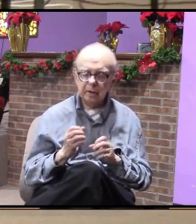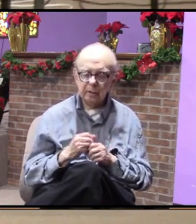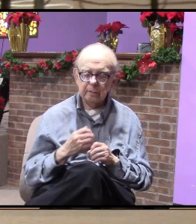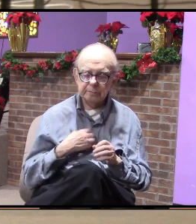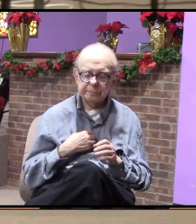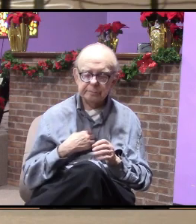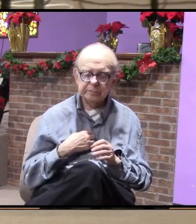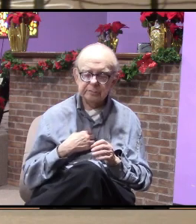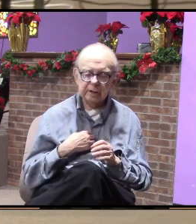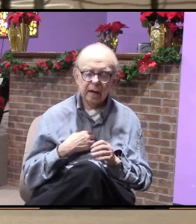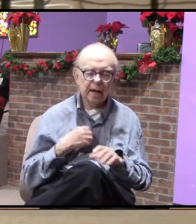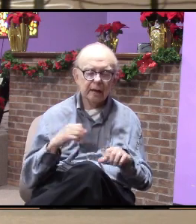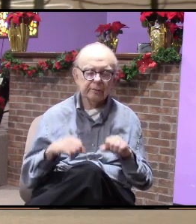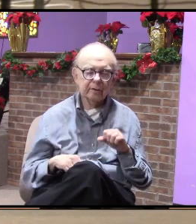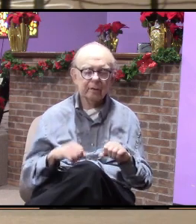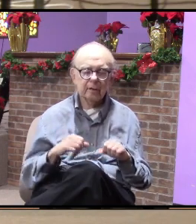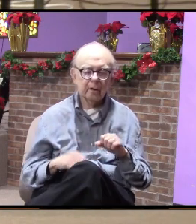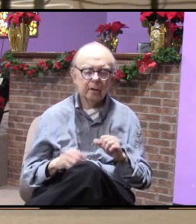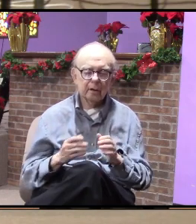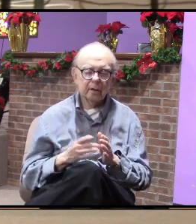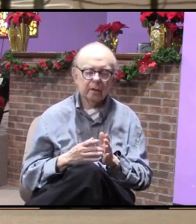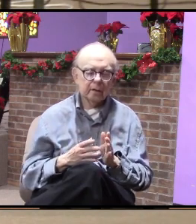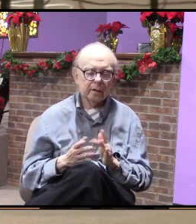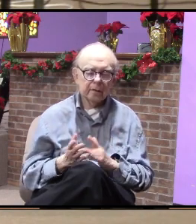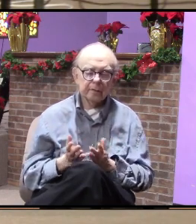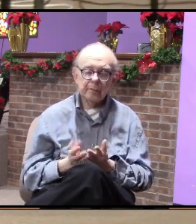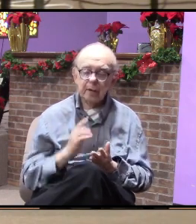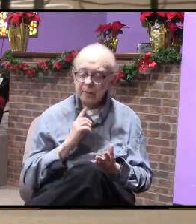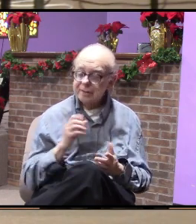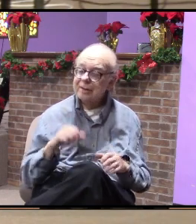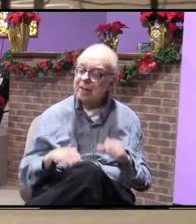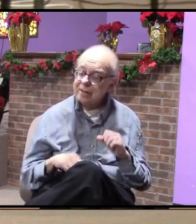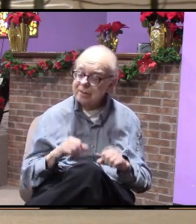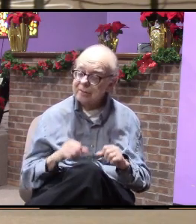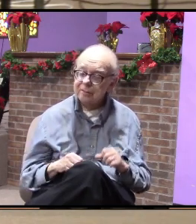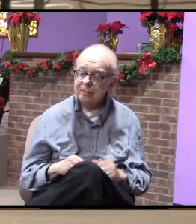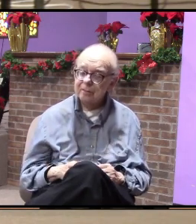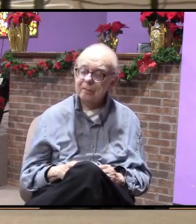have science. The Bible is science.